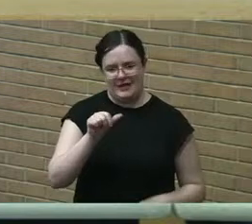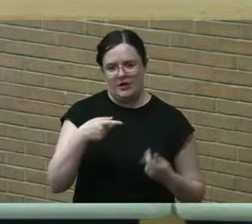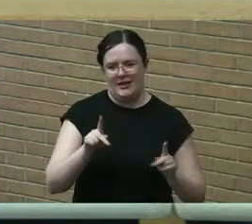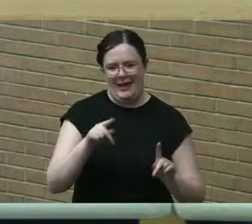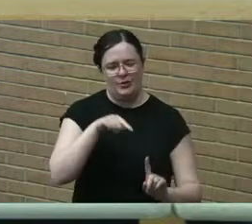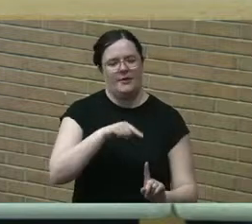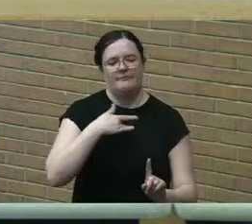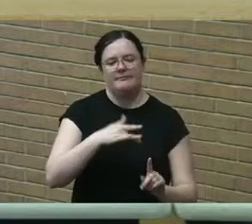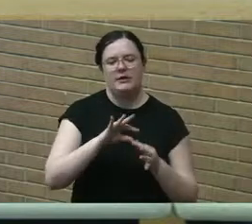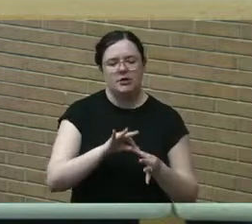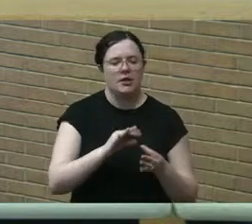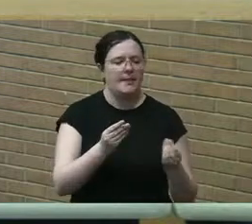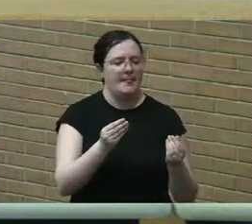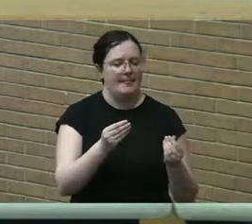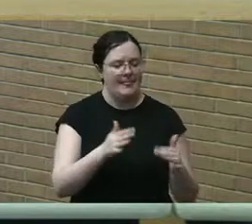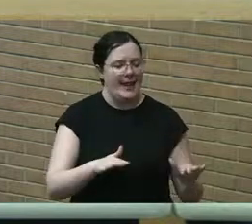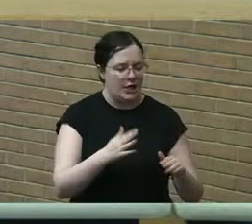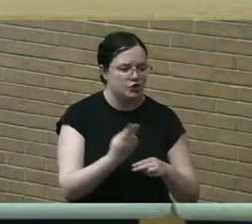land use